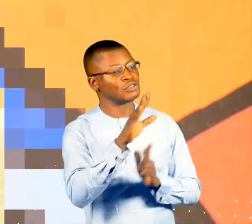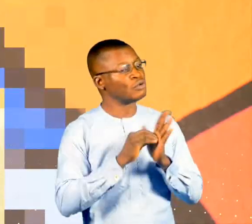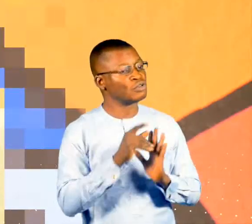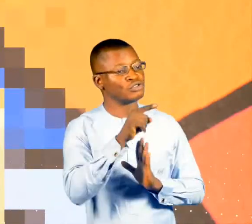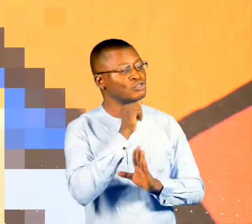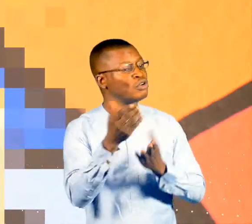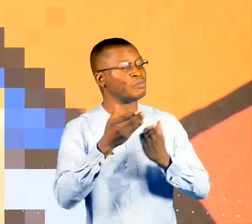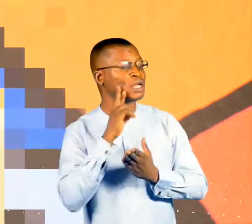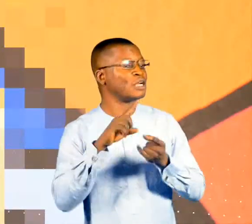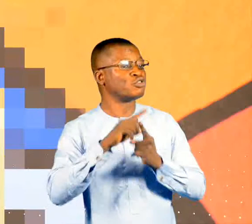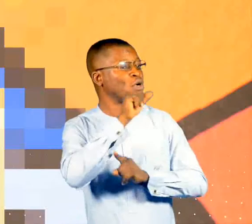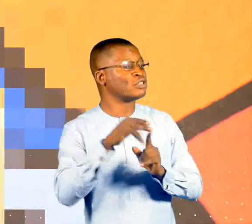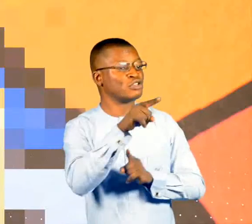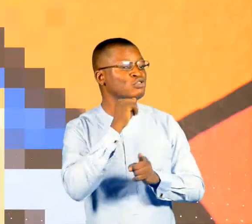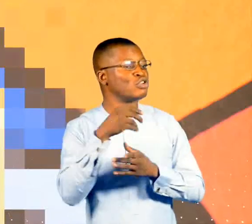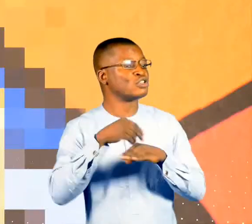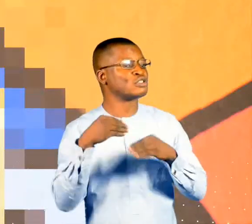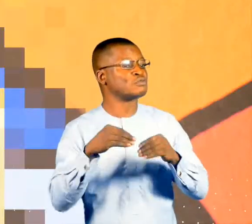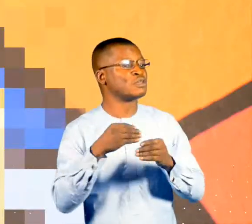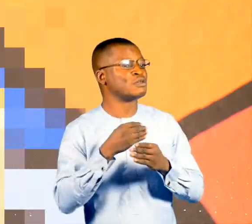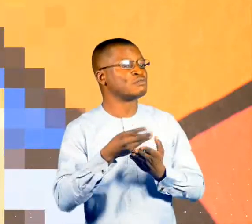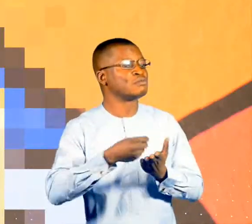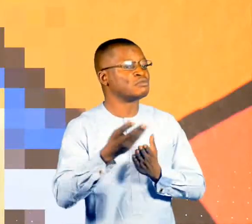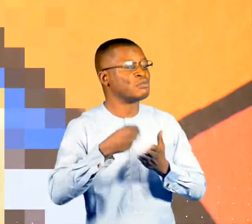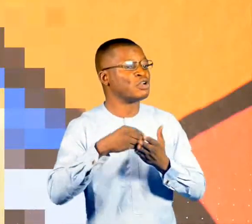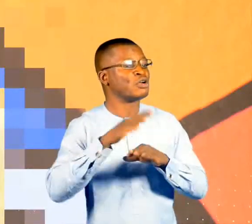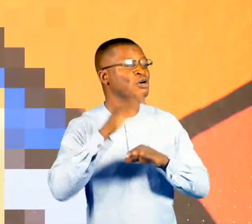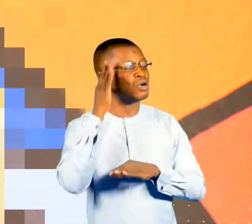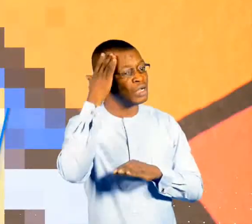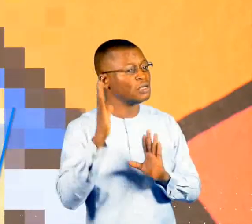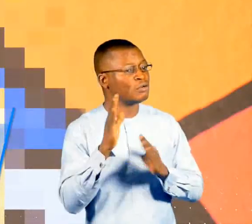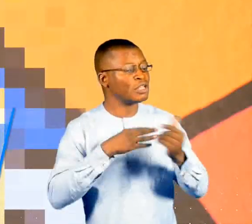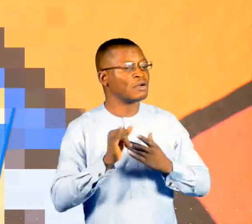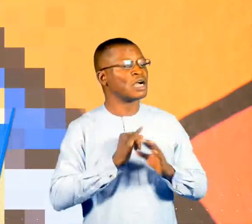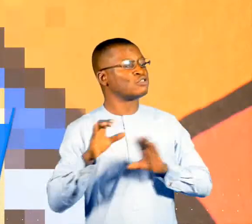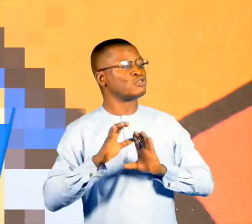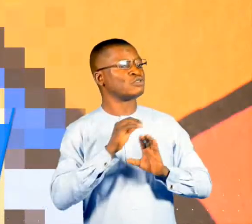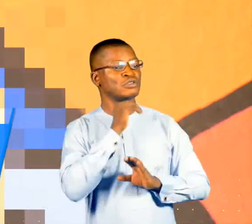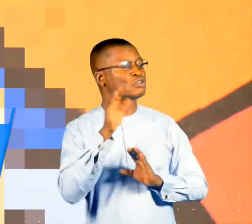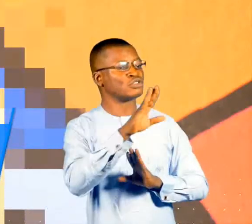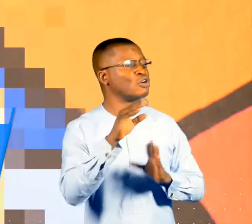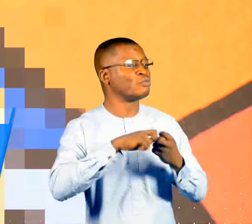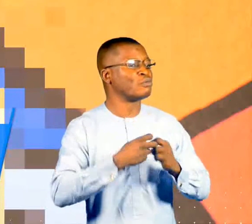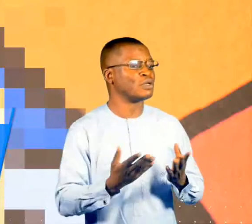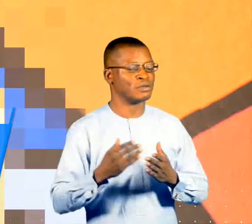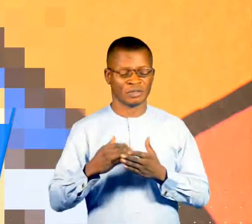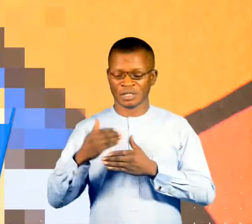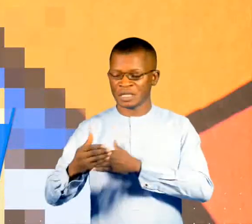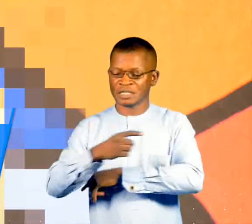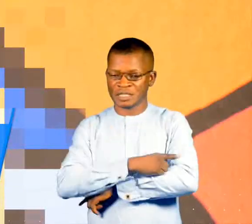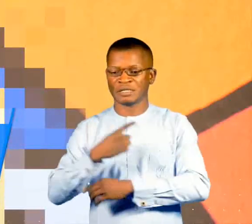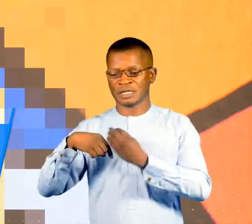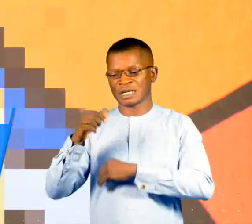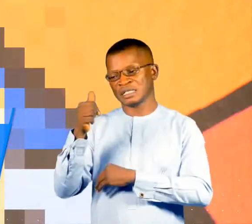mind their business. That they are not the one that brought me to this Abuja. They are not the one spending money on my head. So whatever she's doing to me, that I should not